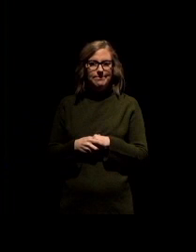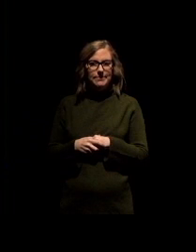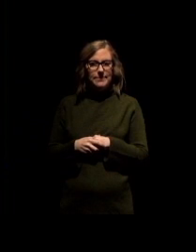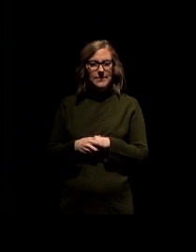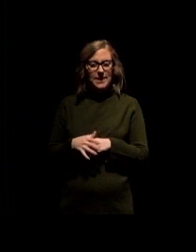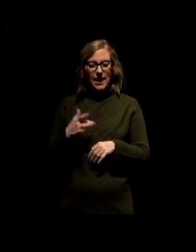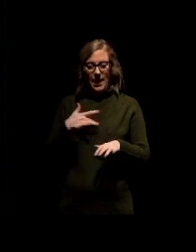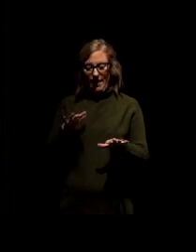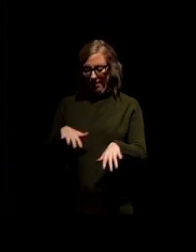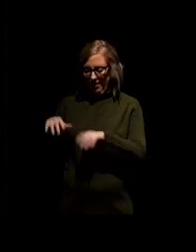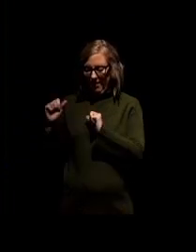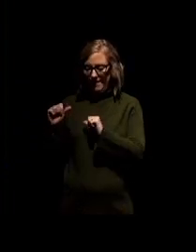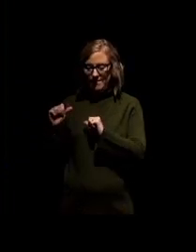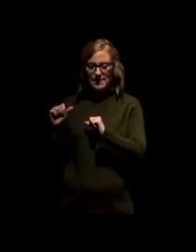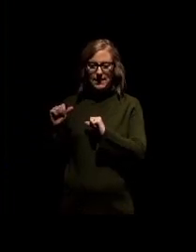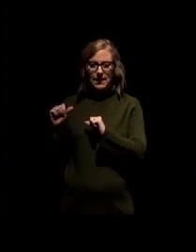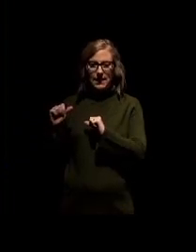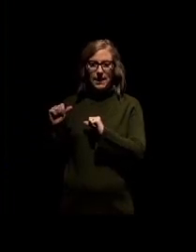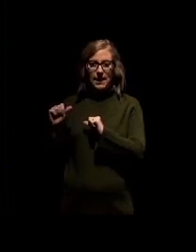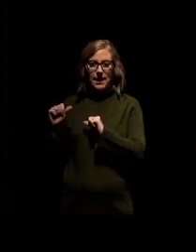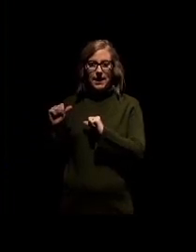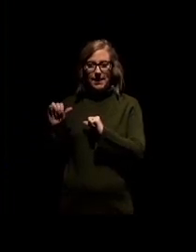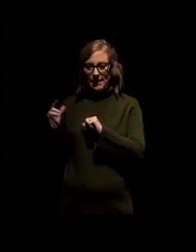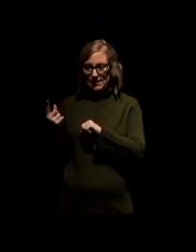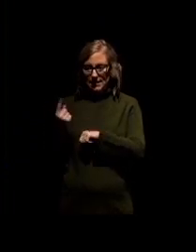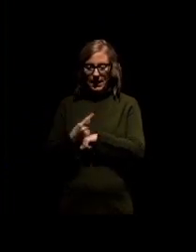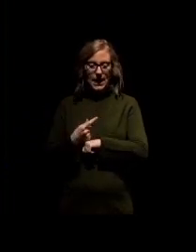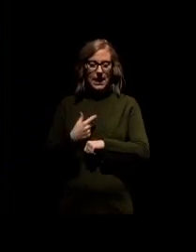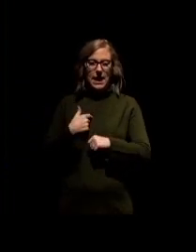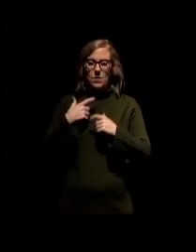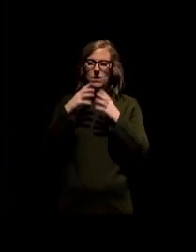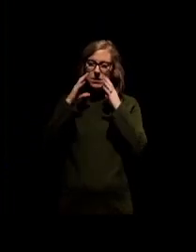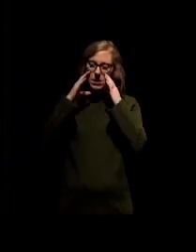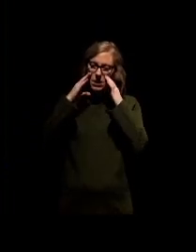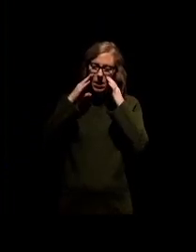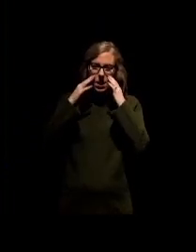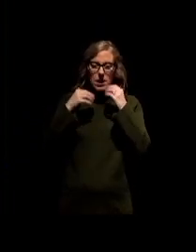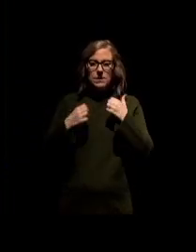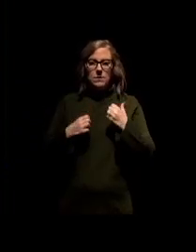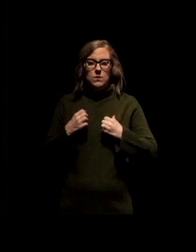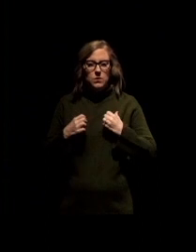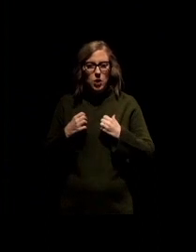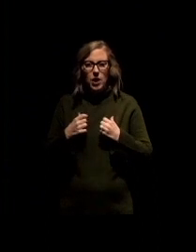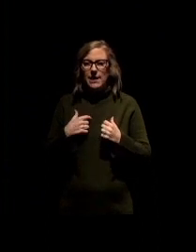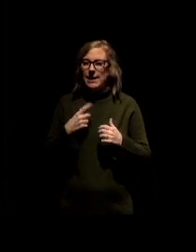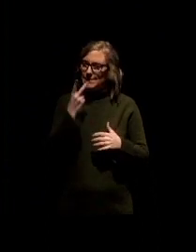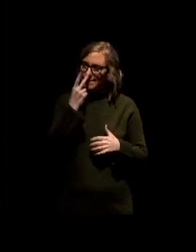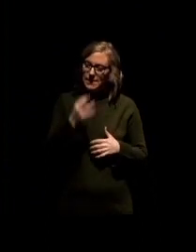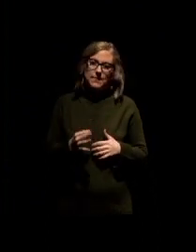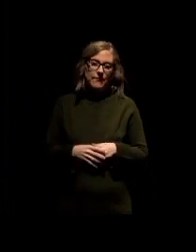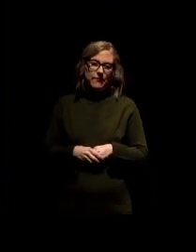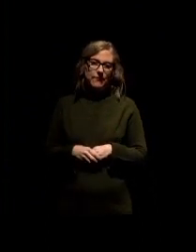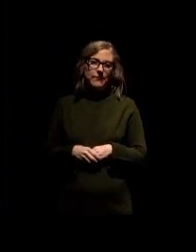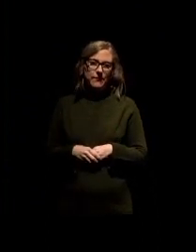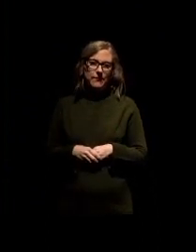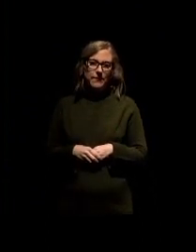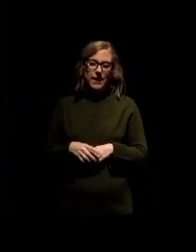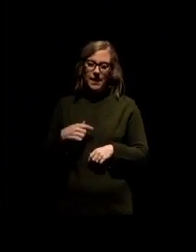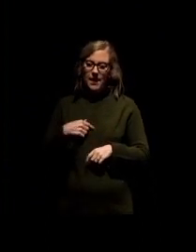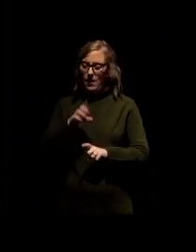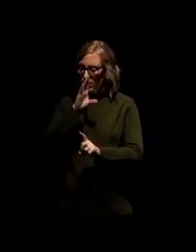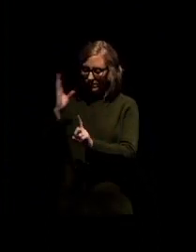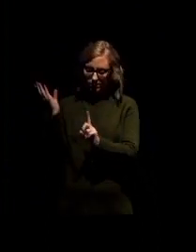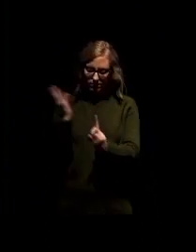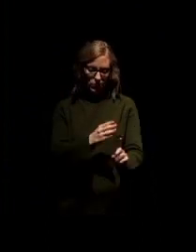I left the encampment and I was cheerful and I was pissed off. And I went straight to